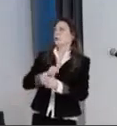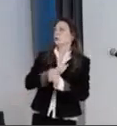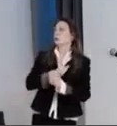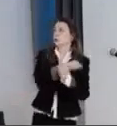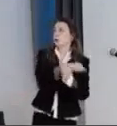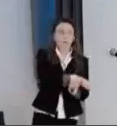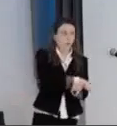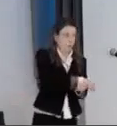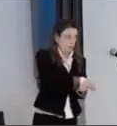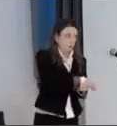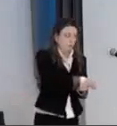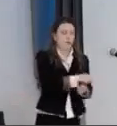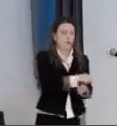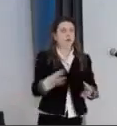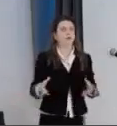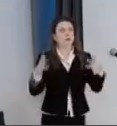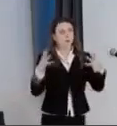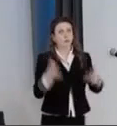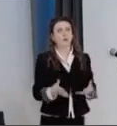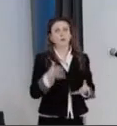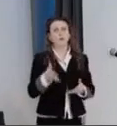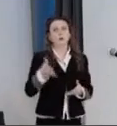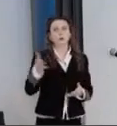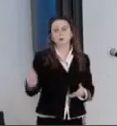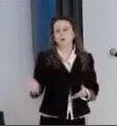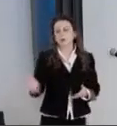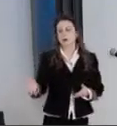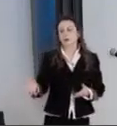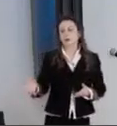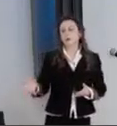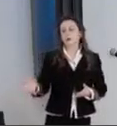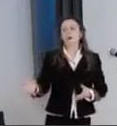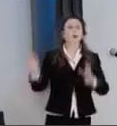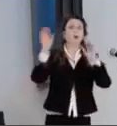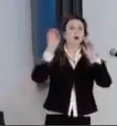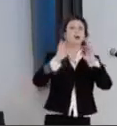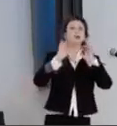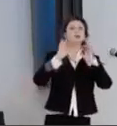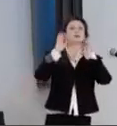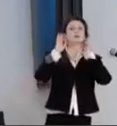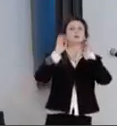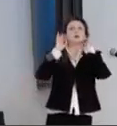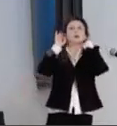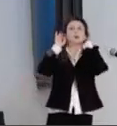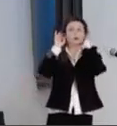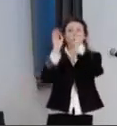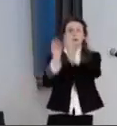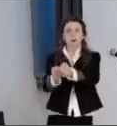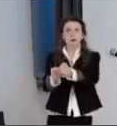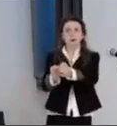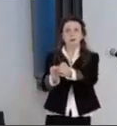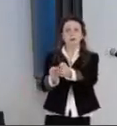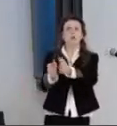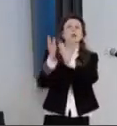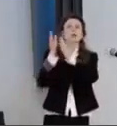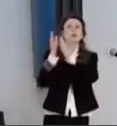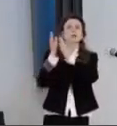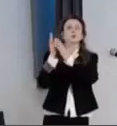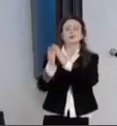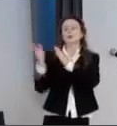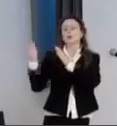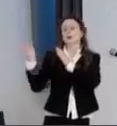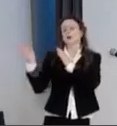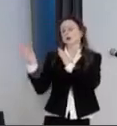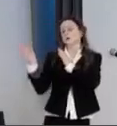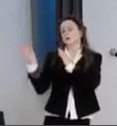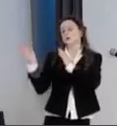not only because of what I mentioned earlier, which is that it's important to McQueen's design, or at least to the design of this particular collection, to